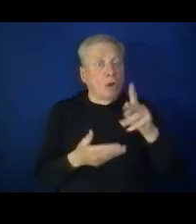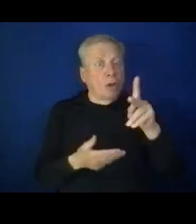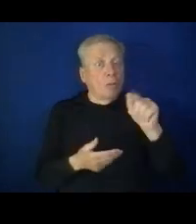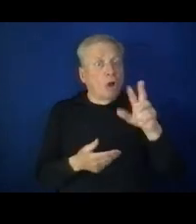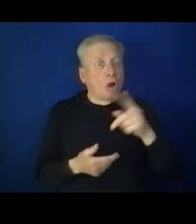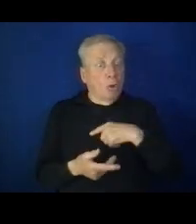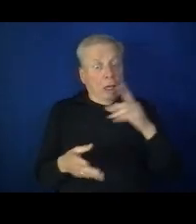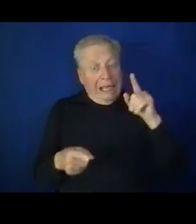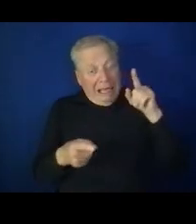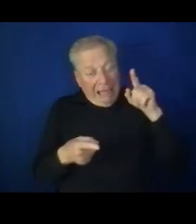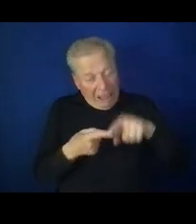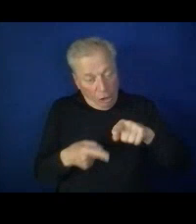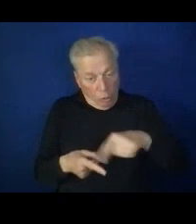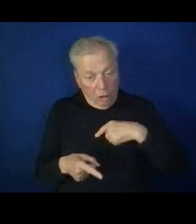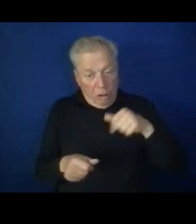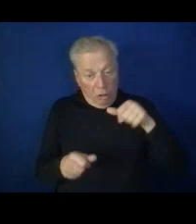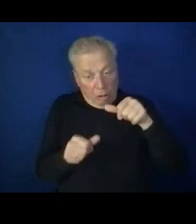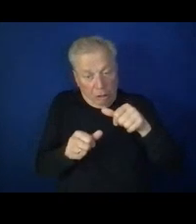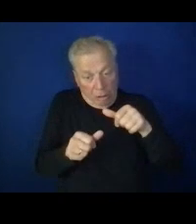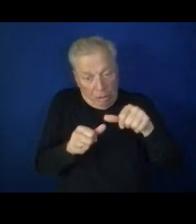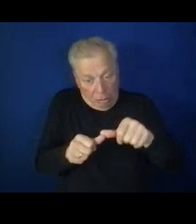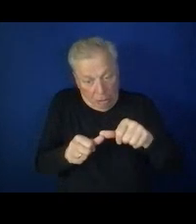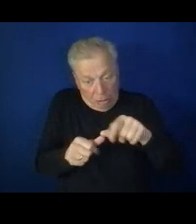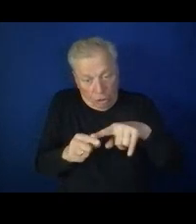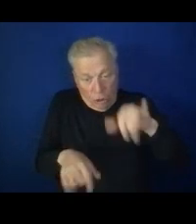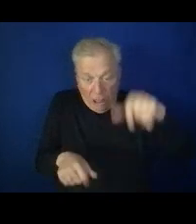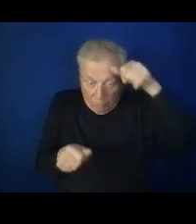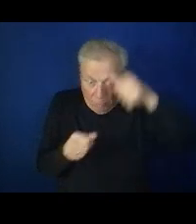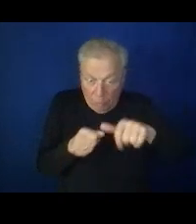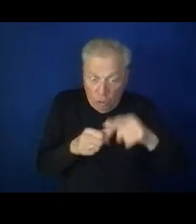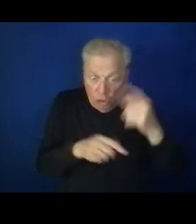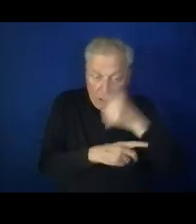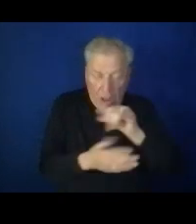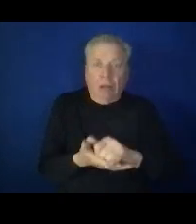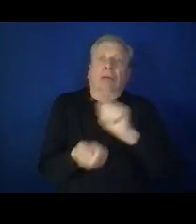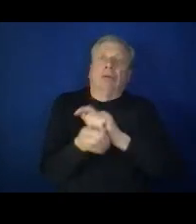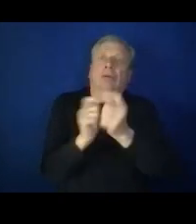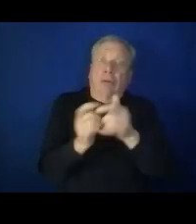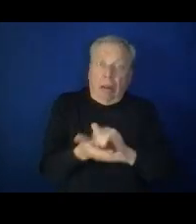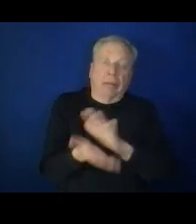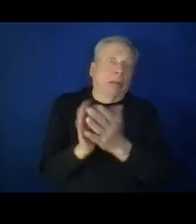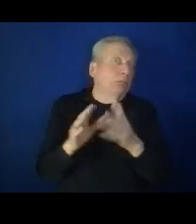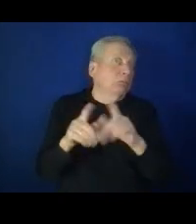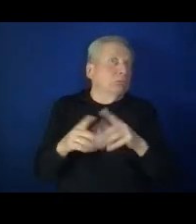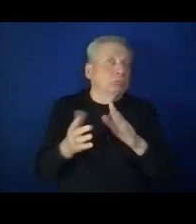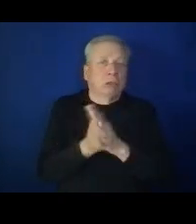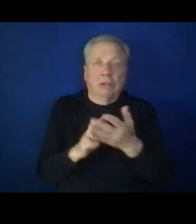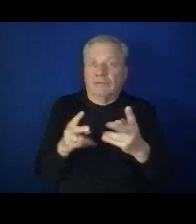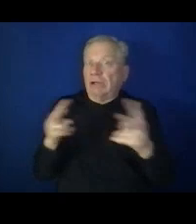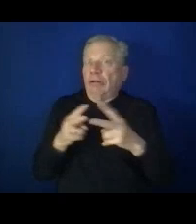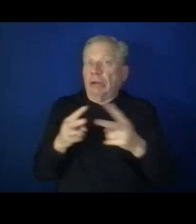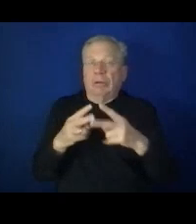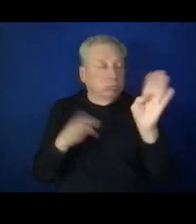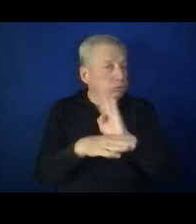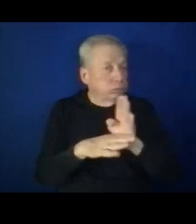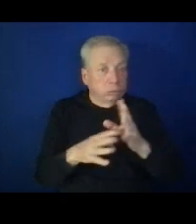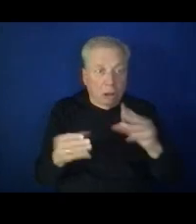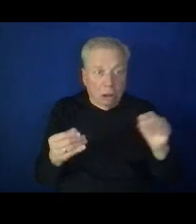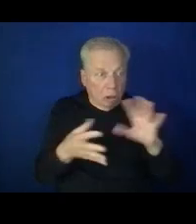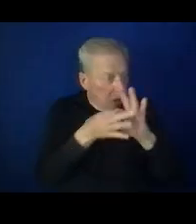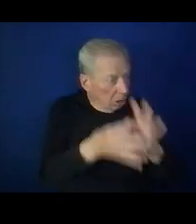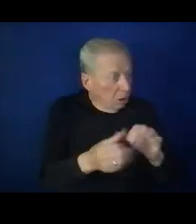Day. And so things are hopping. Things are busy. And then, I mentioned some of the